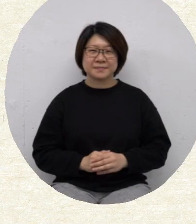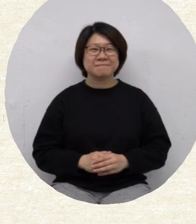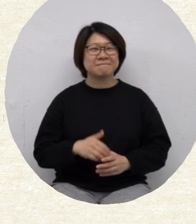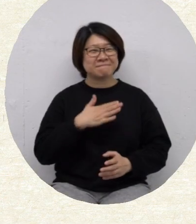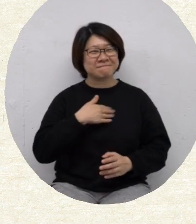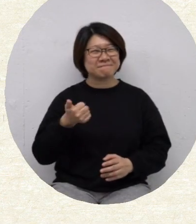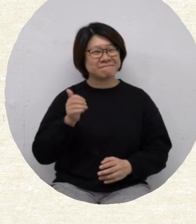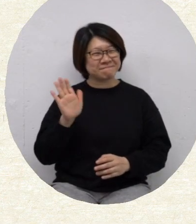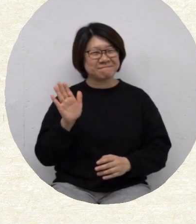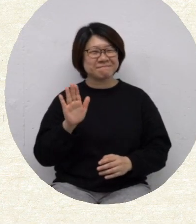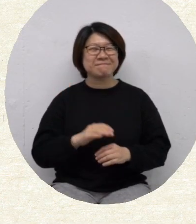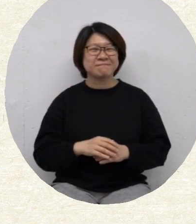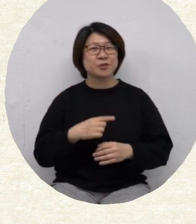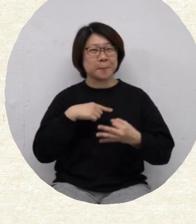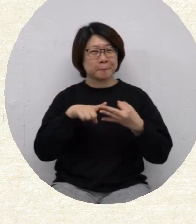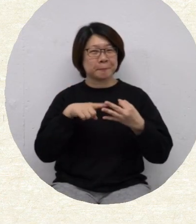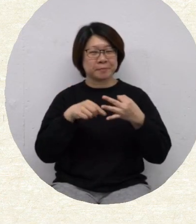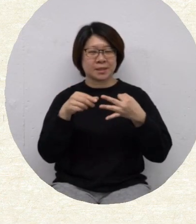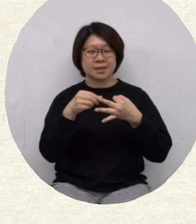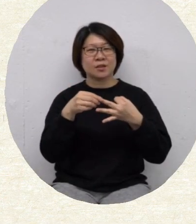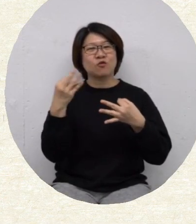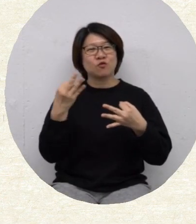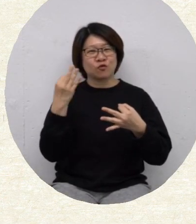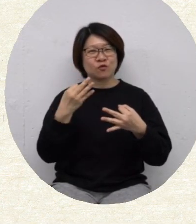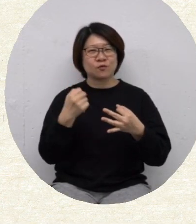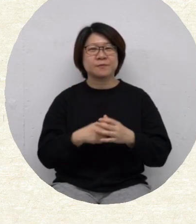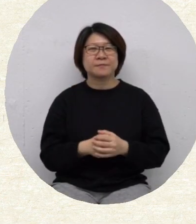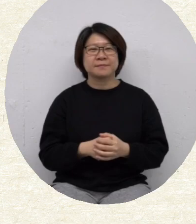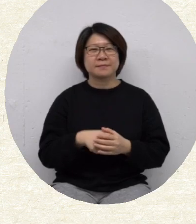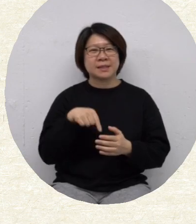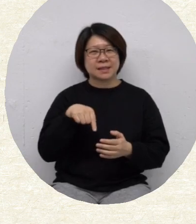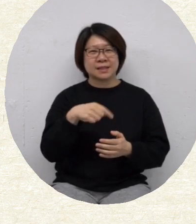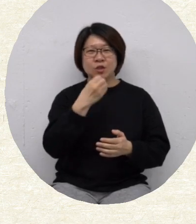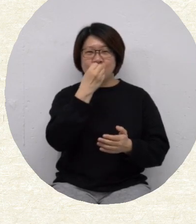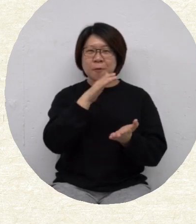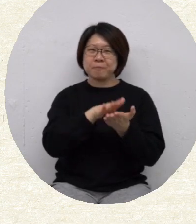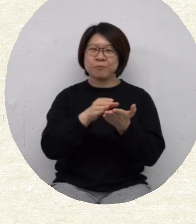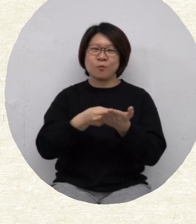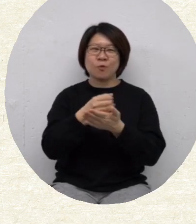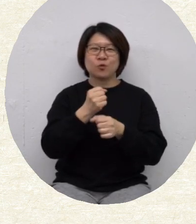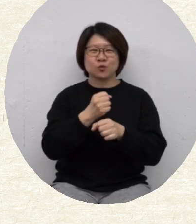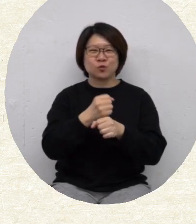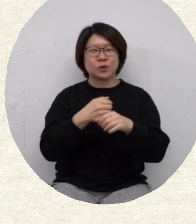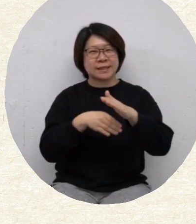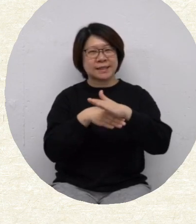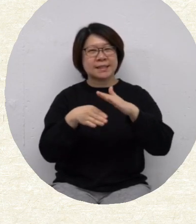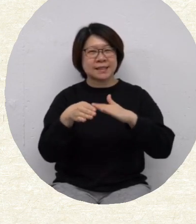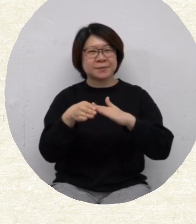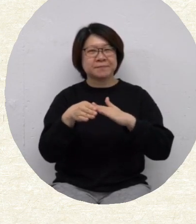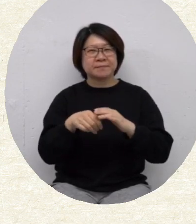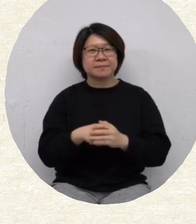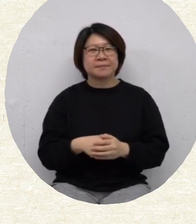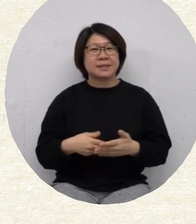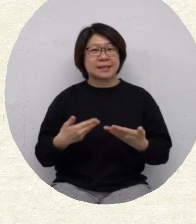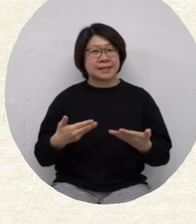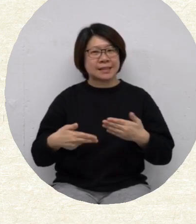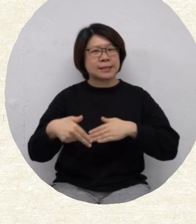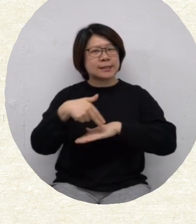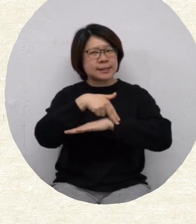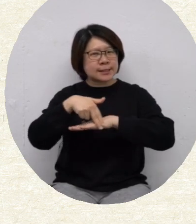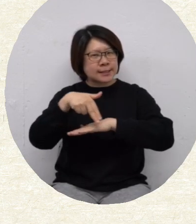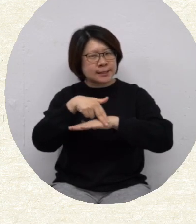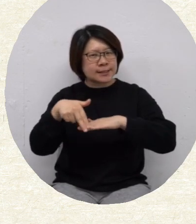Hi everyone, this is Feng Ho Yin from the Hong Kong Open Print Shop. Welcome back to another episode of Beyond Paper Conversation